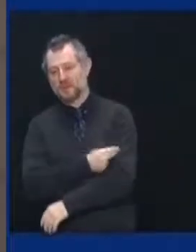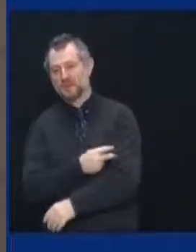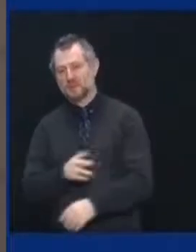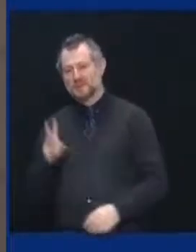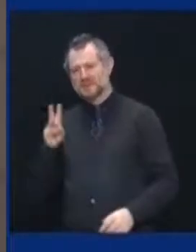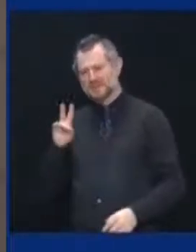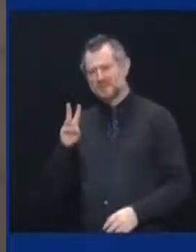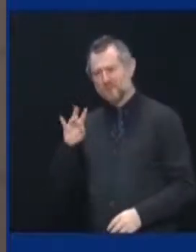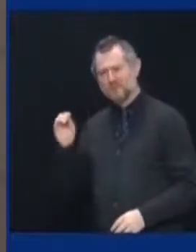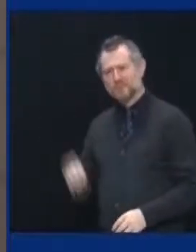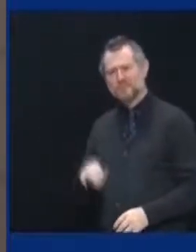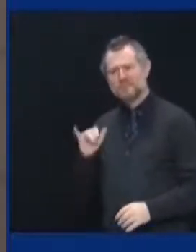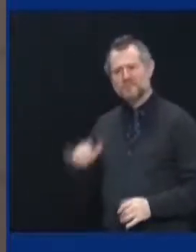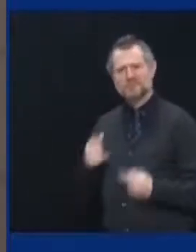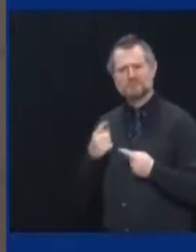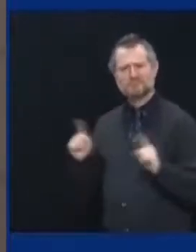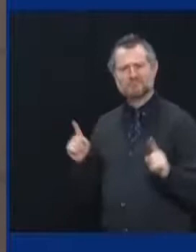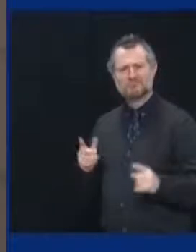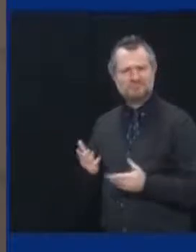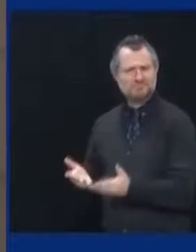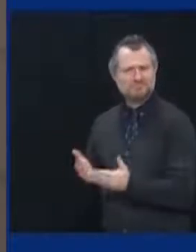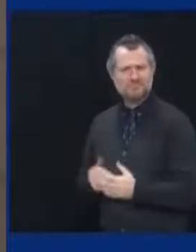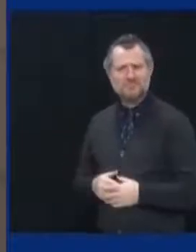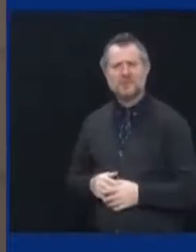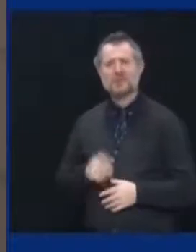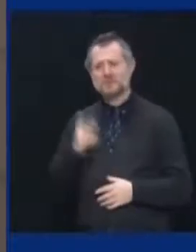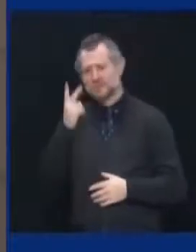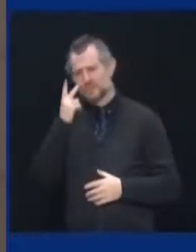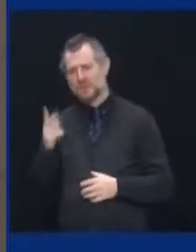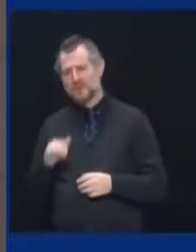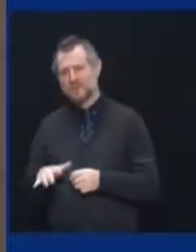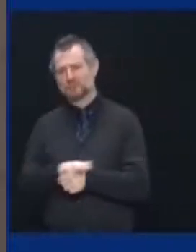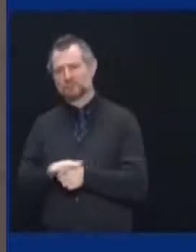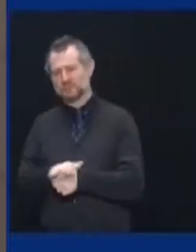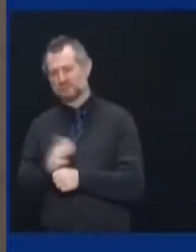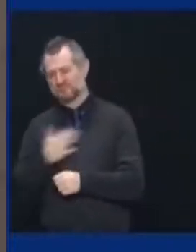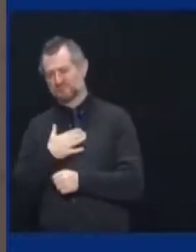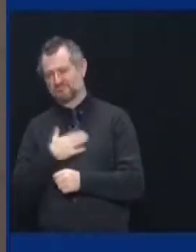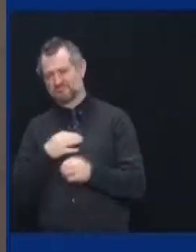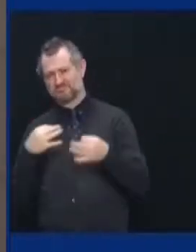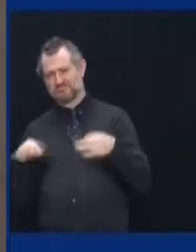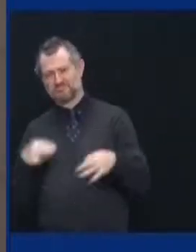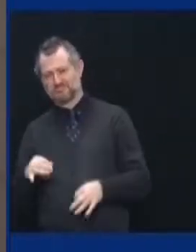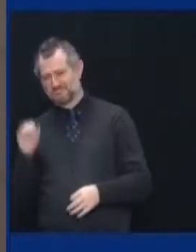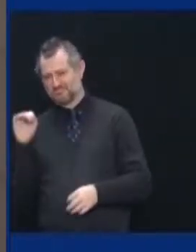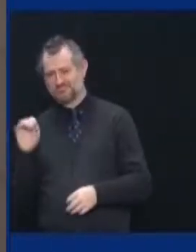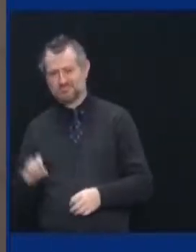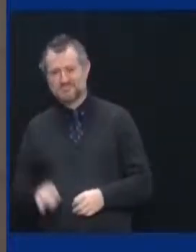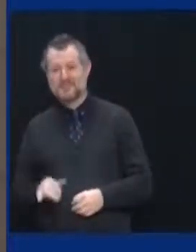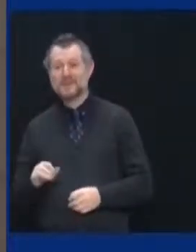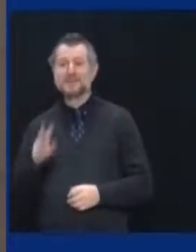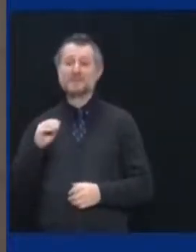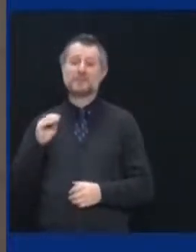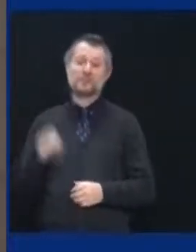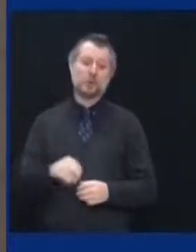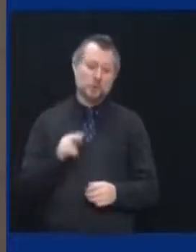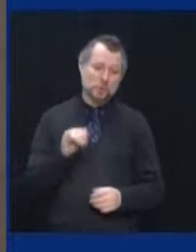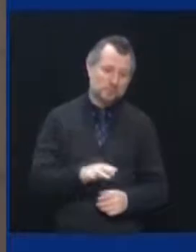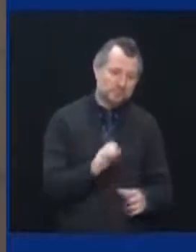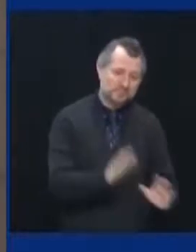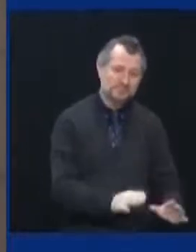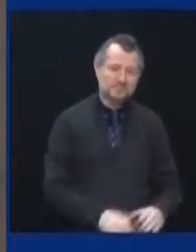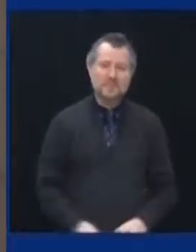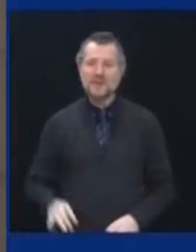you saw on the slide. And you saw the regional breakdown of that as well. For example, closer to 60% in New York City. Outside of New York City, closer